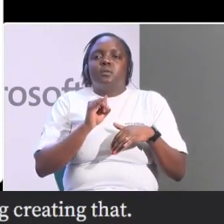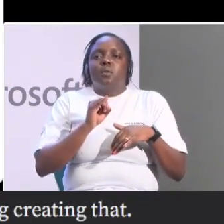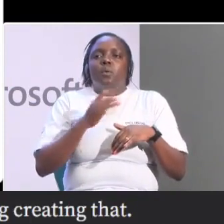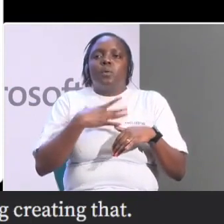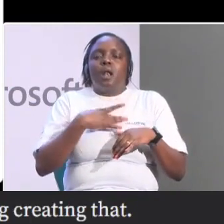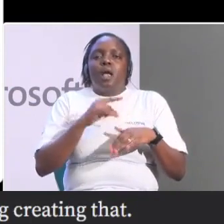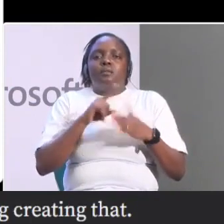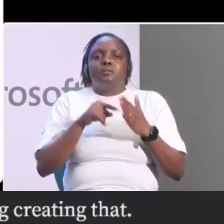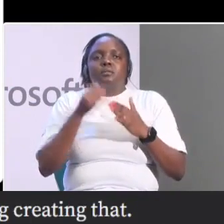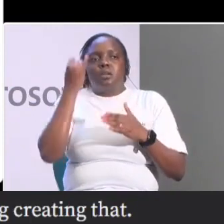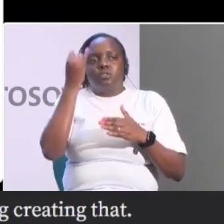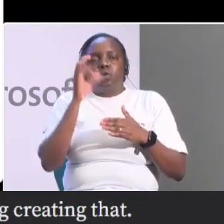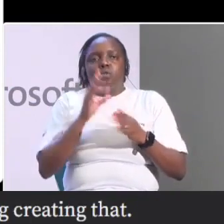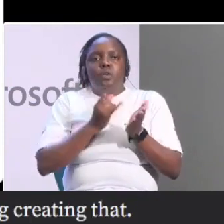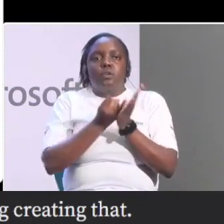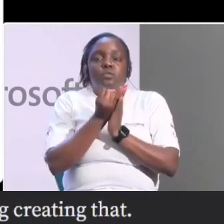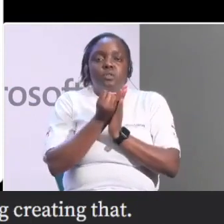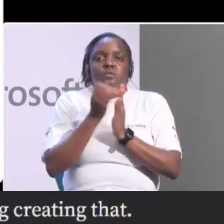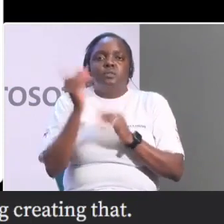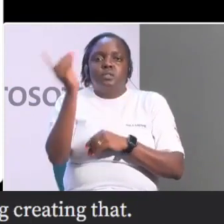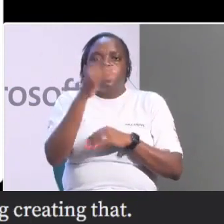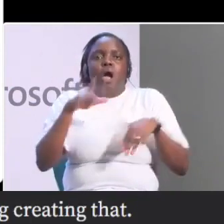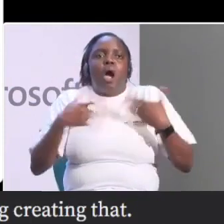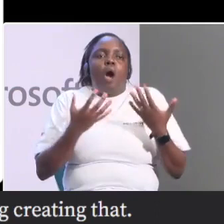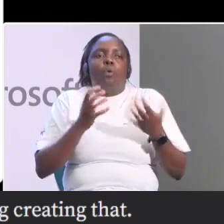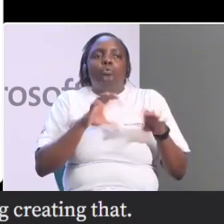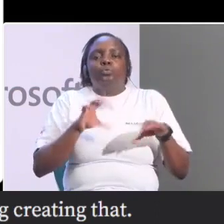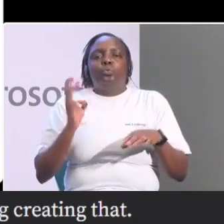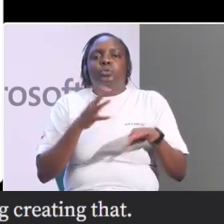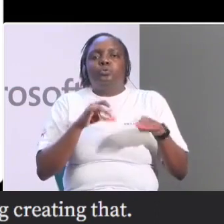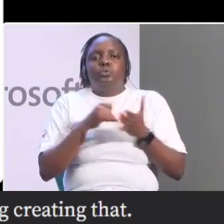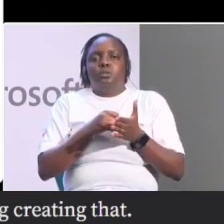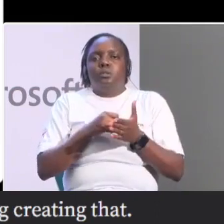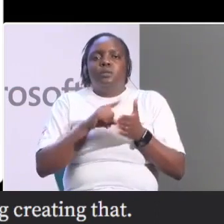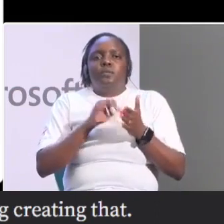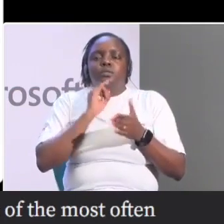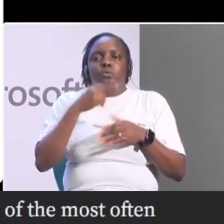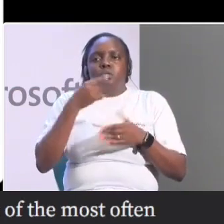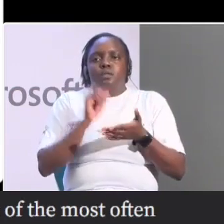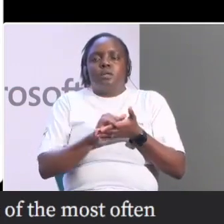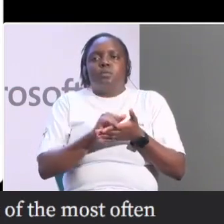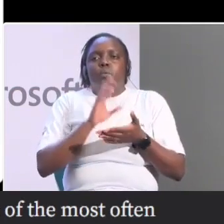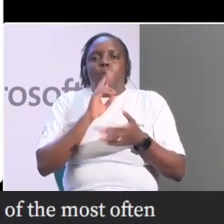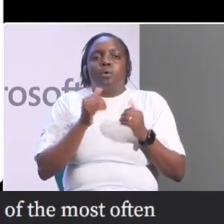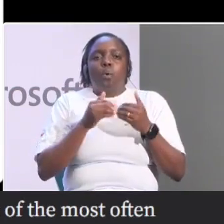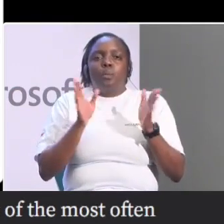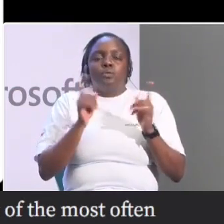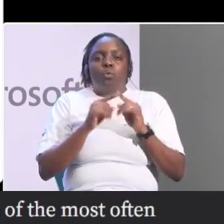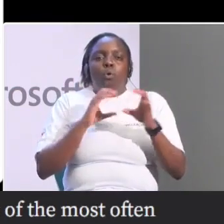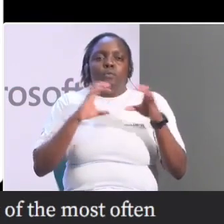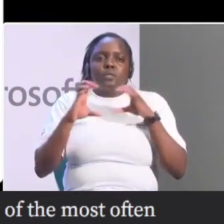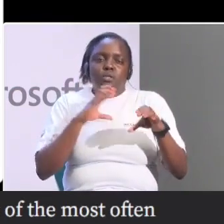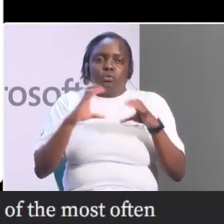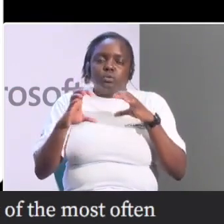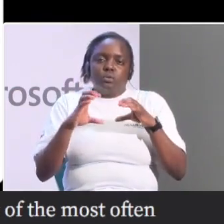like this idea of inclusive design, creative leadership. How do we do it? And so this is just to say we're really open to